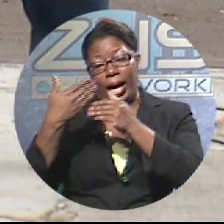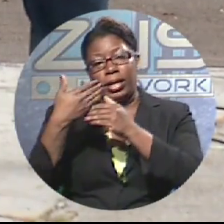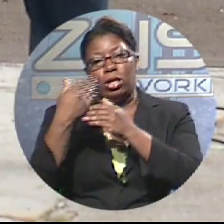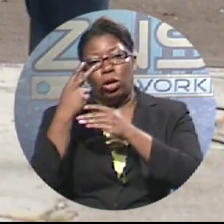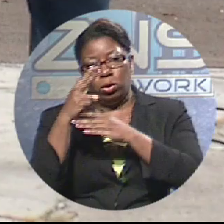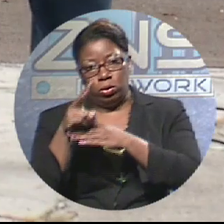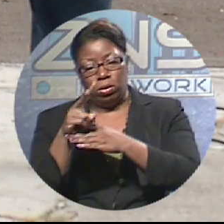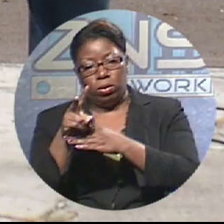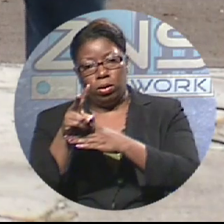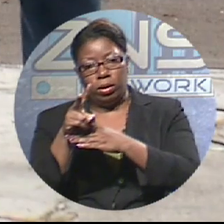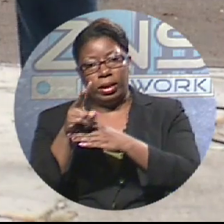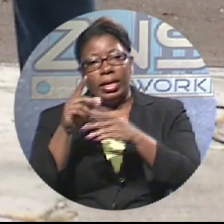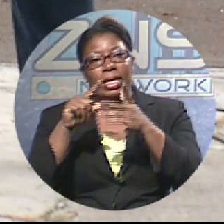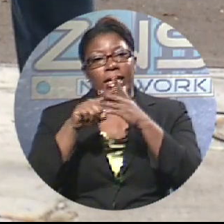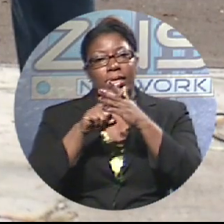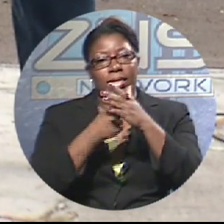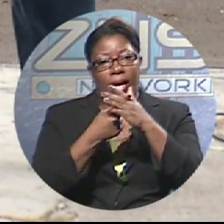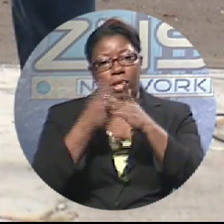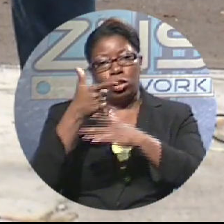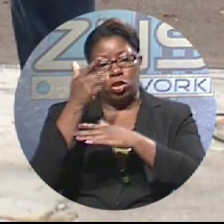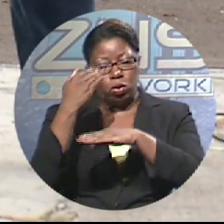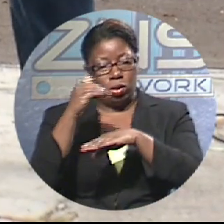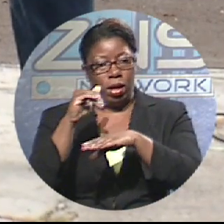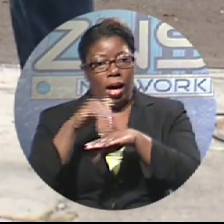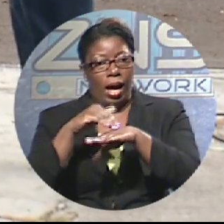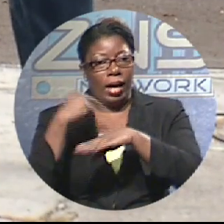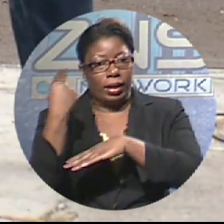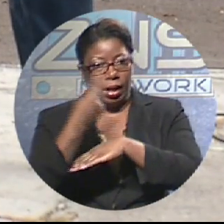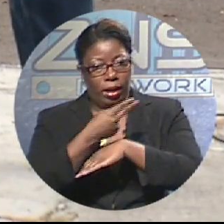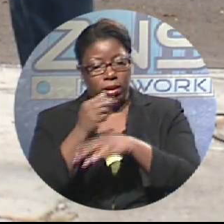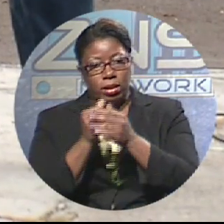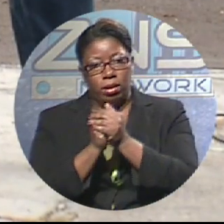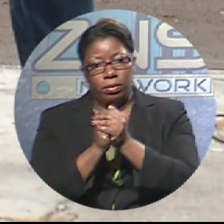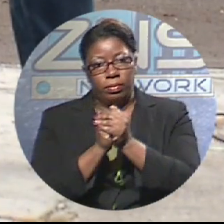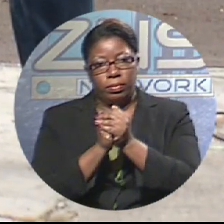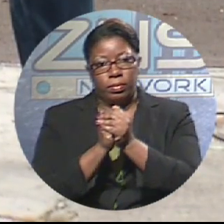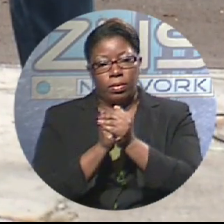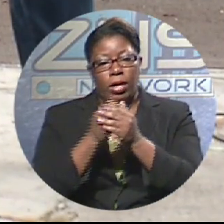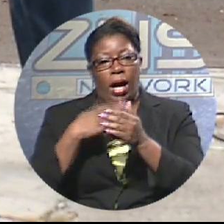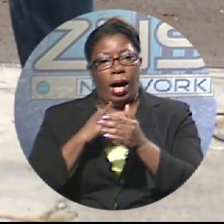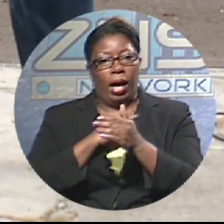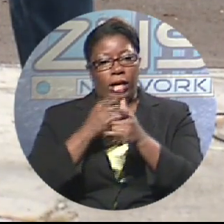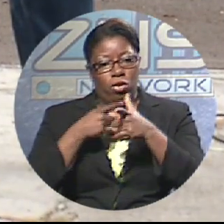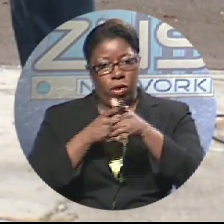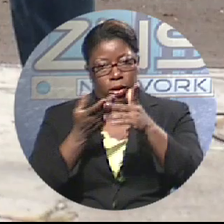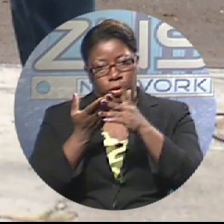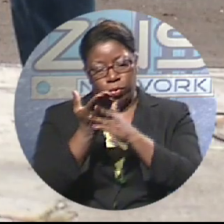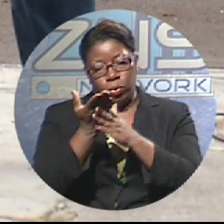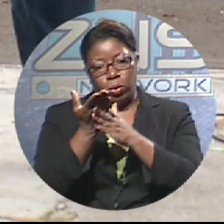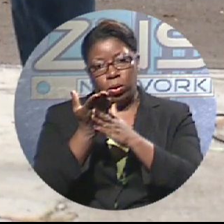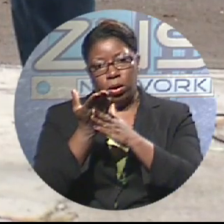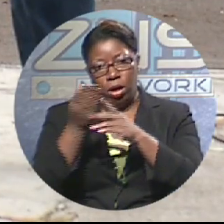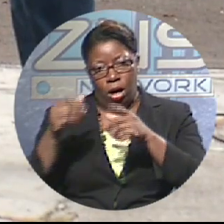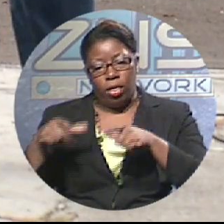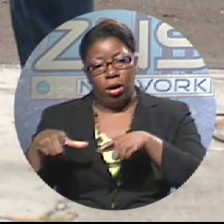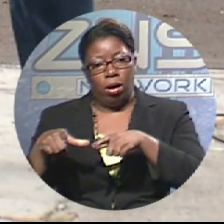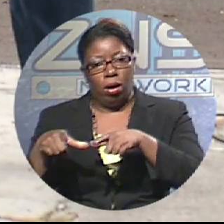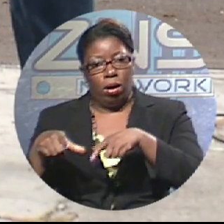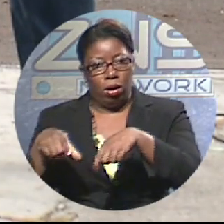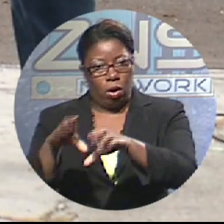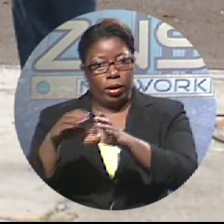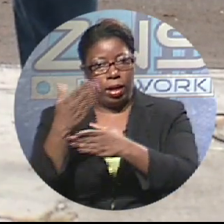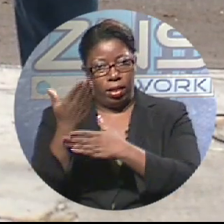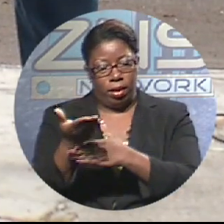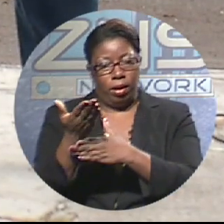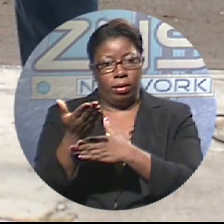counseling? I was a member of the counseling group. I had to run through the corner. And it was my neighbor who was with me, he's two counseling too.